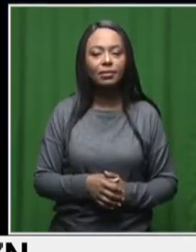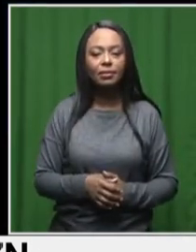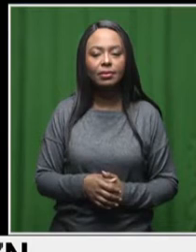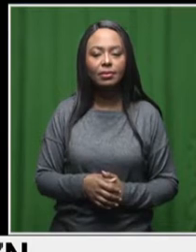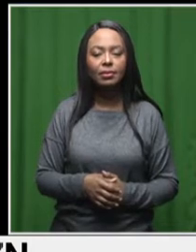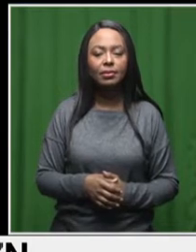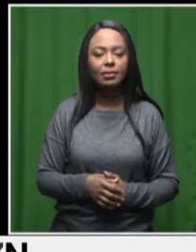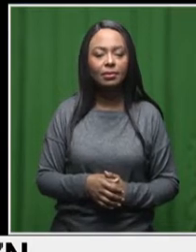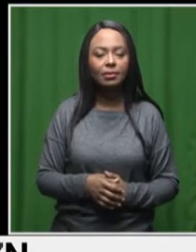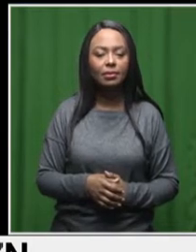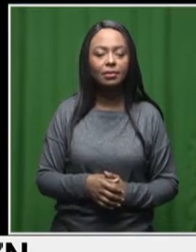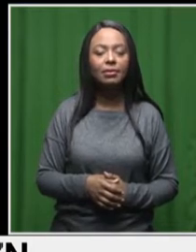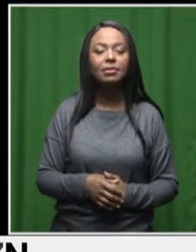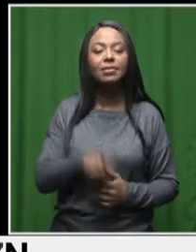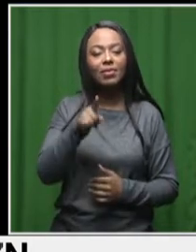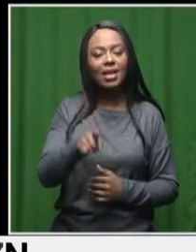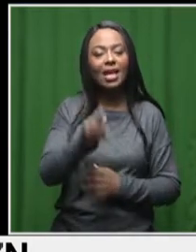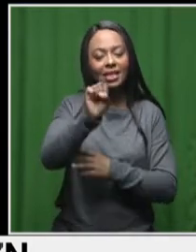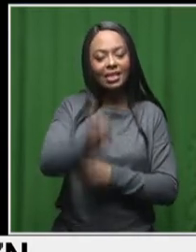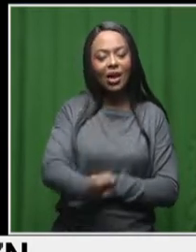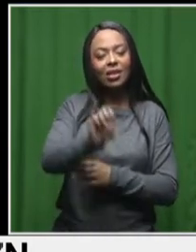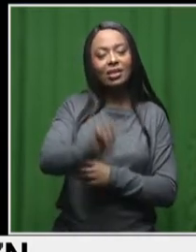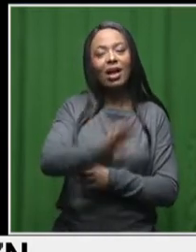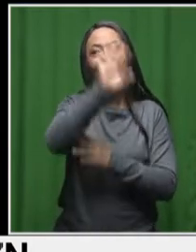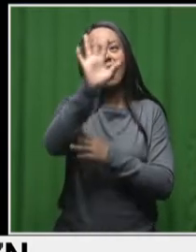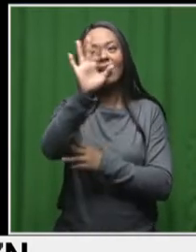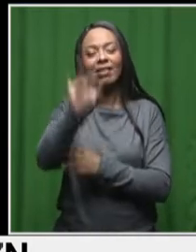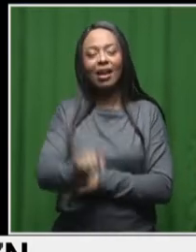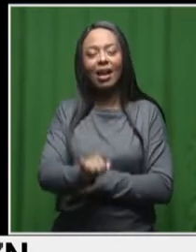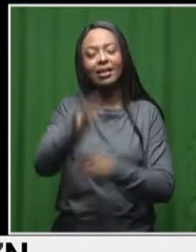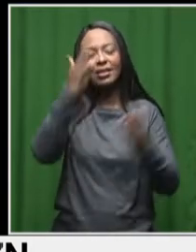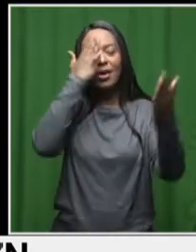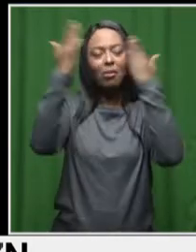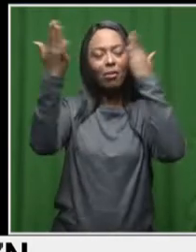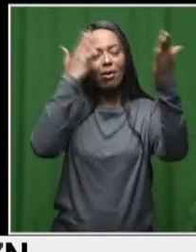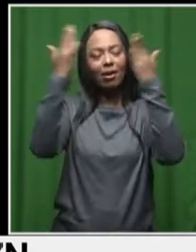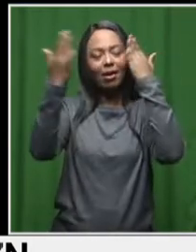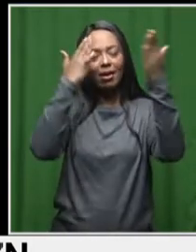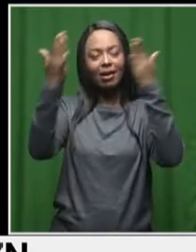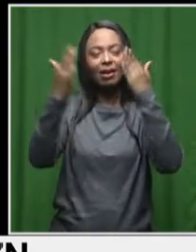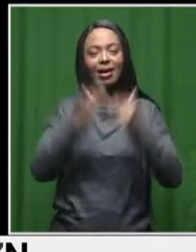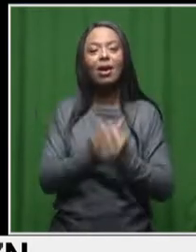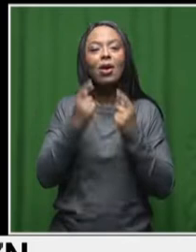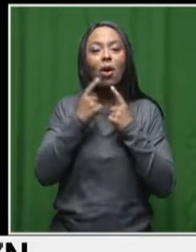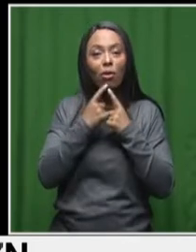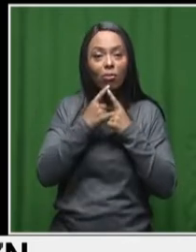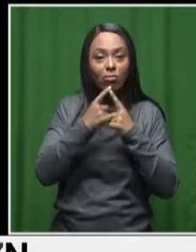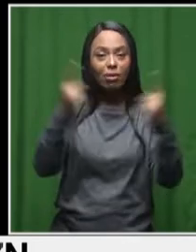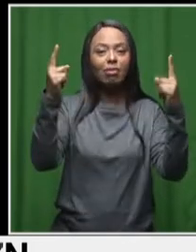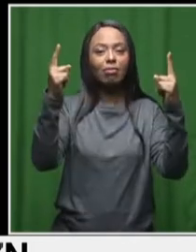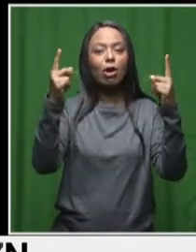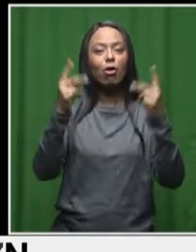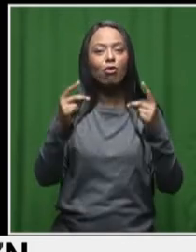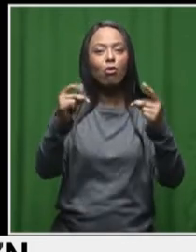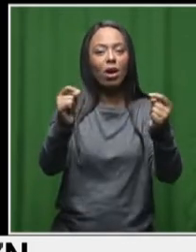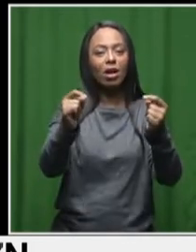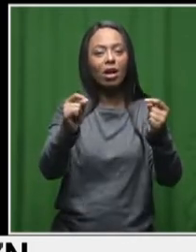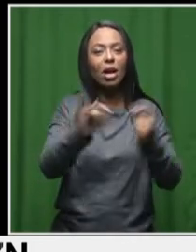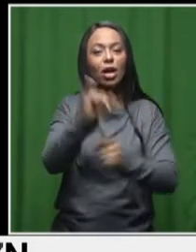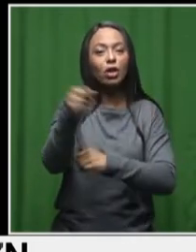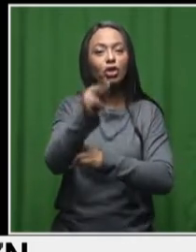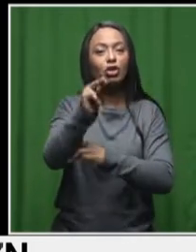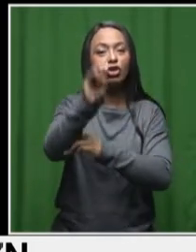Hey, what's up, South Africa? Sawubona. I hope you guys are well. Just a quick announcement to let you guys know, June